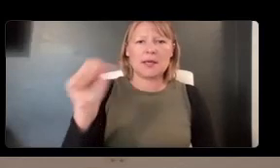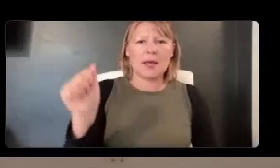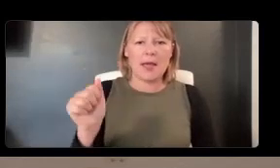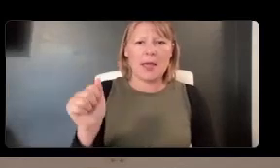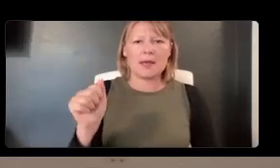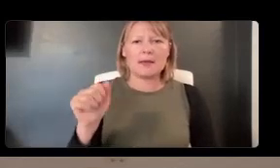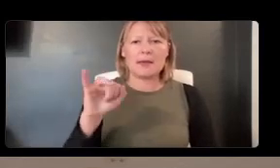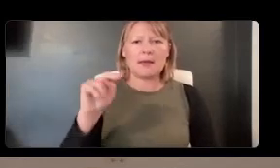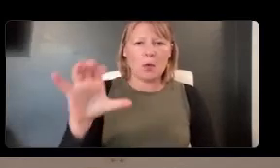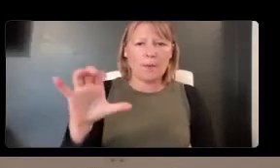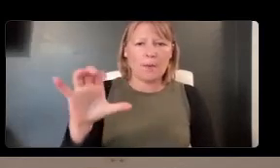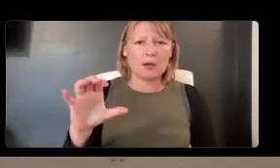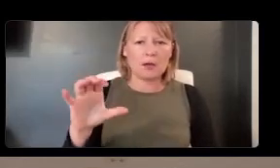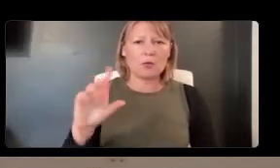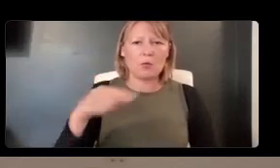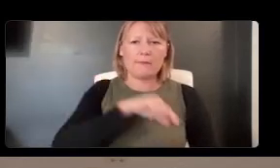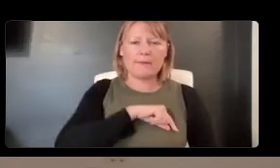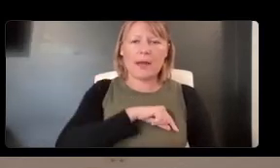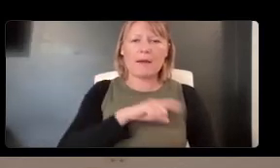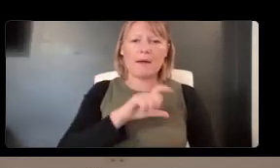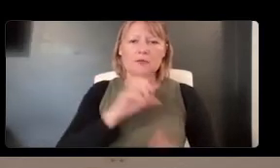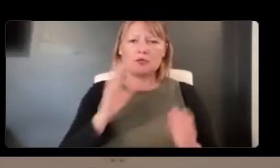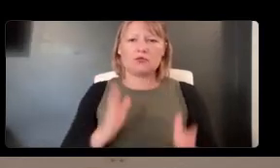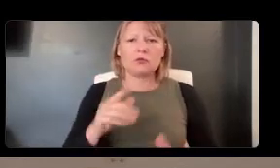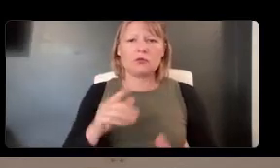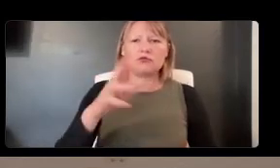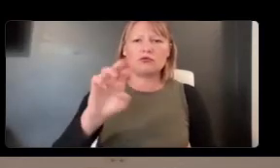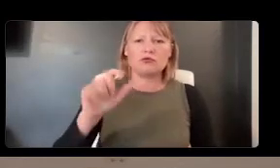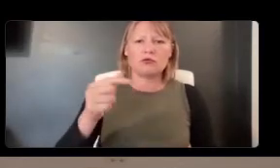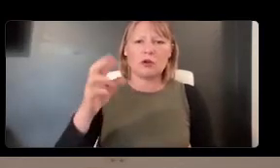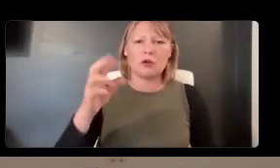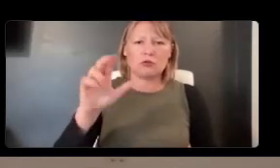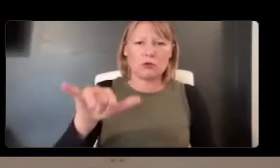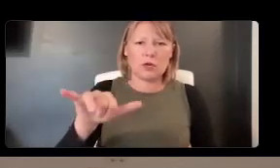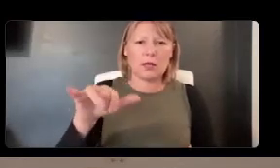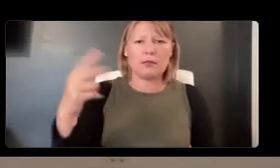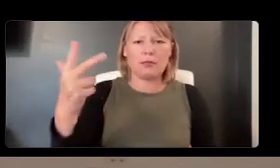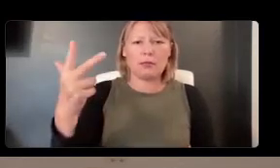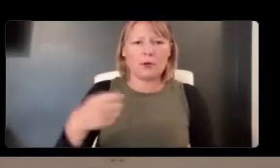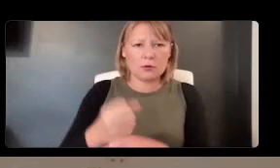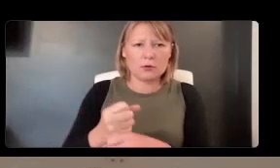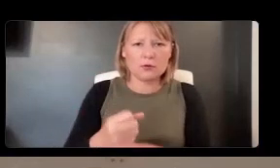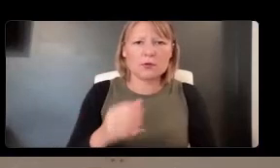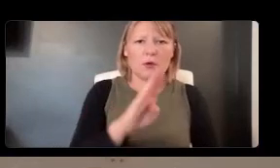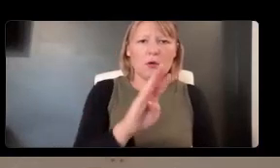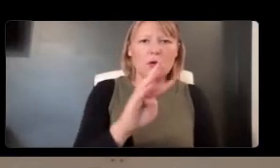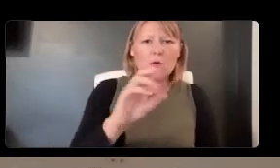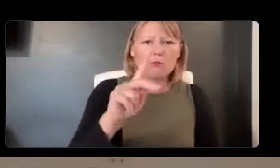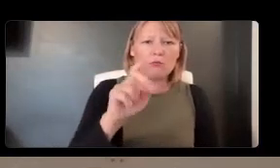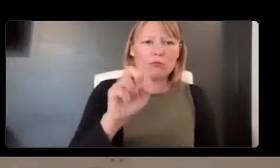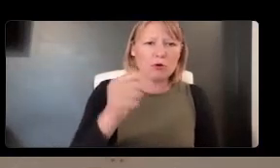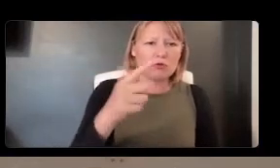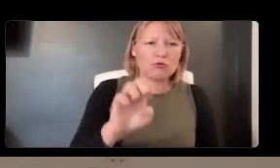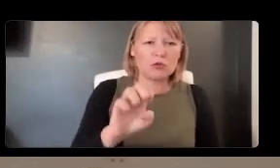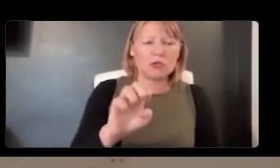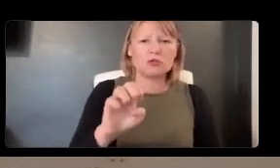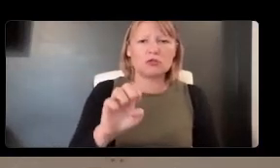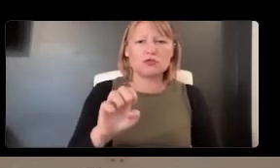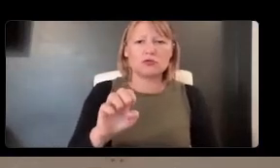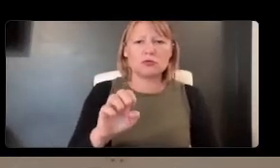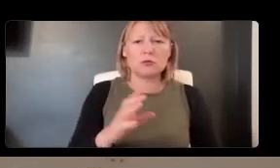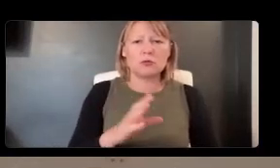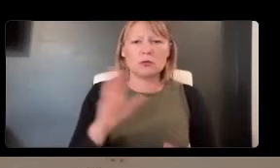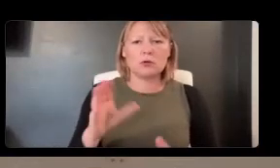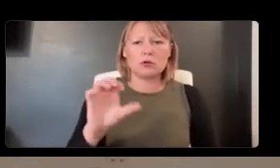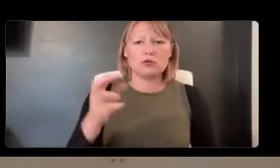Incorporated, qualifying officer Kevin Gregory, 3 years. Oryx Insurance Brokerage Incorporated, qualifying officer Christopher